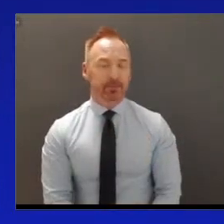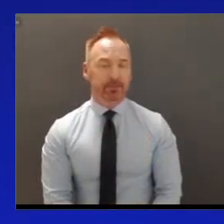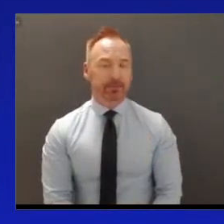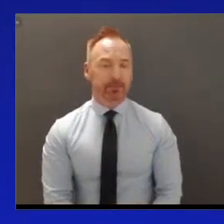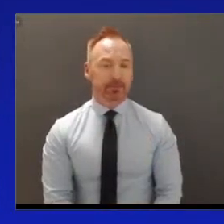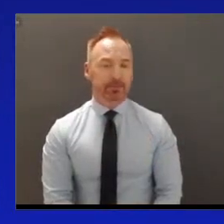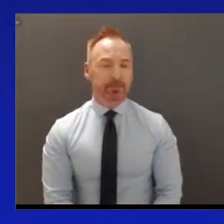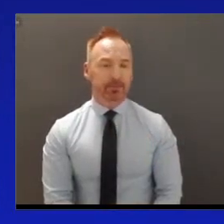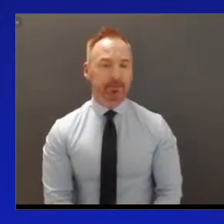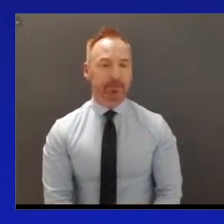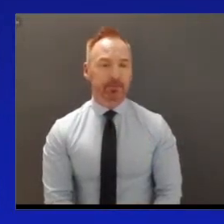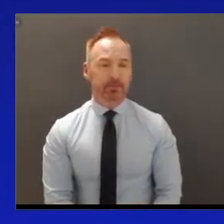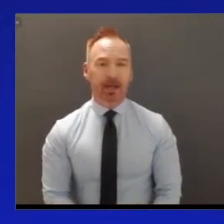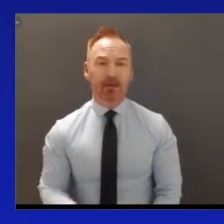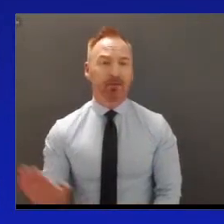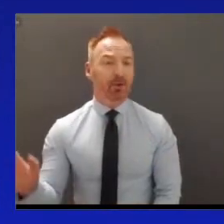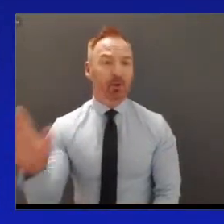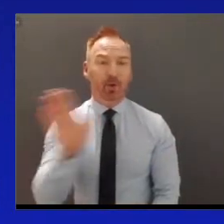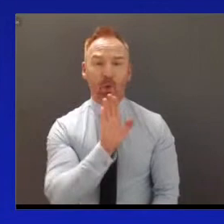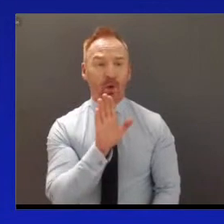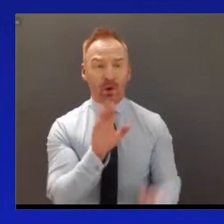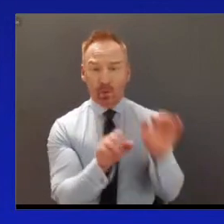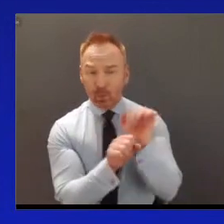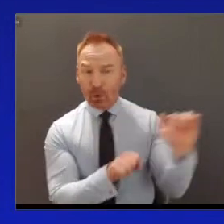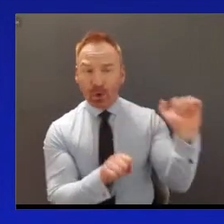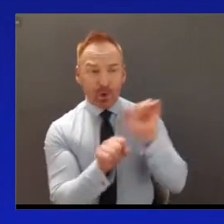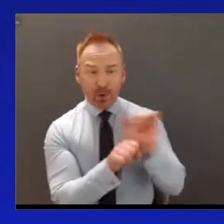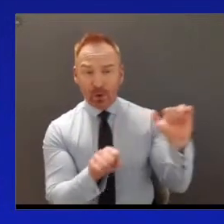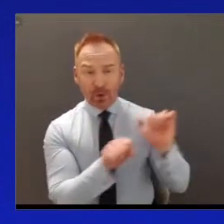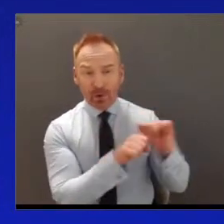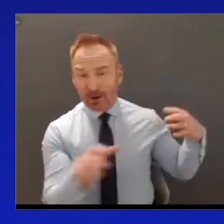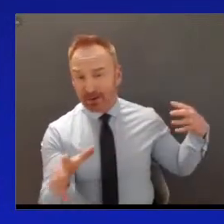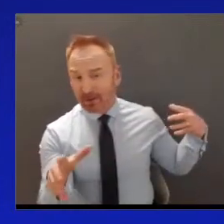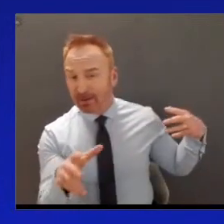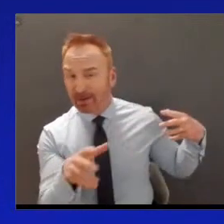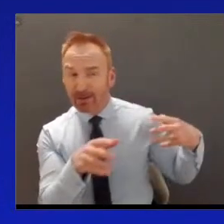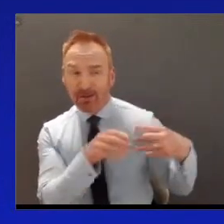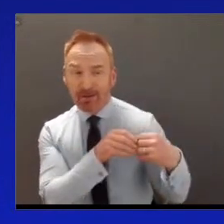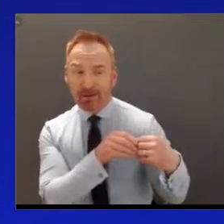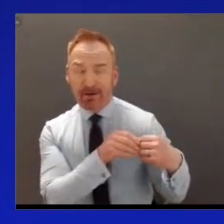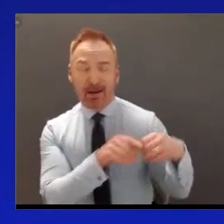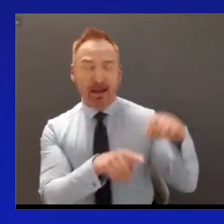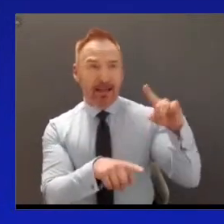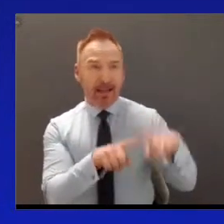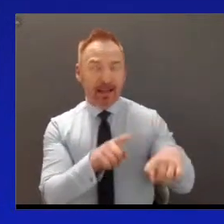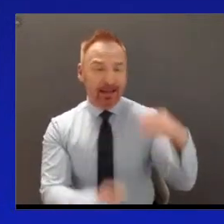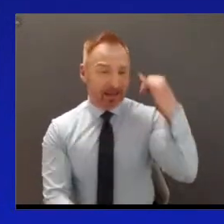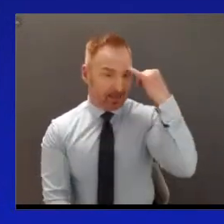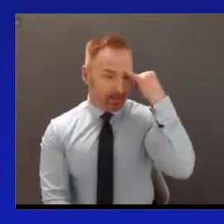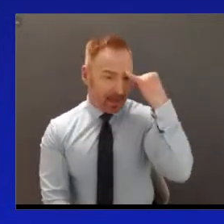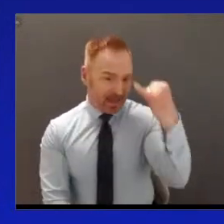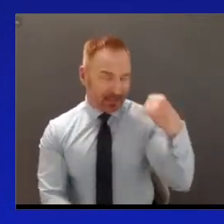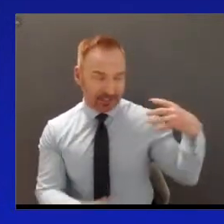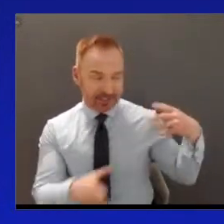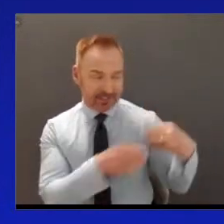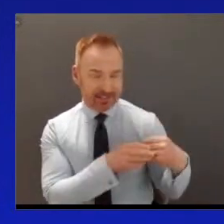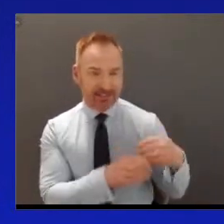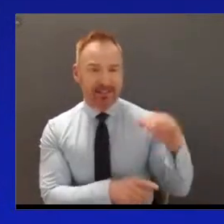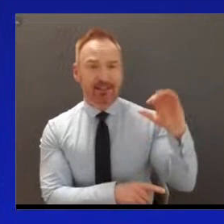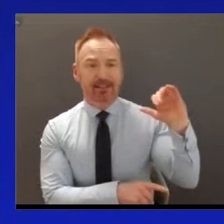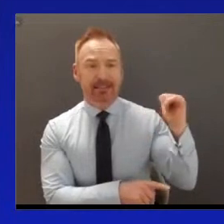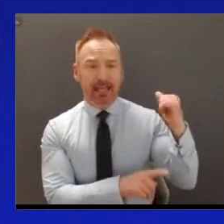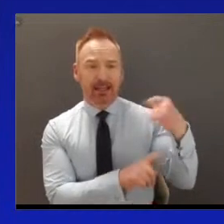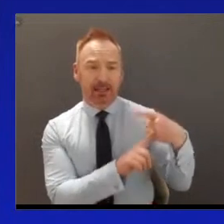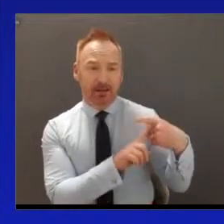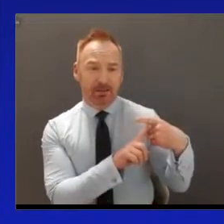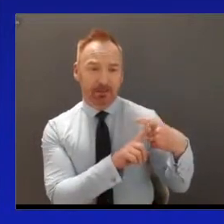For all the work that you've been doing, I can't imagine over the last 10 months. I just, a